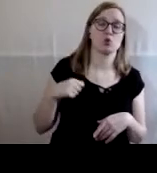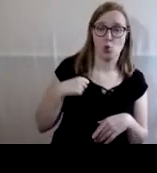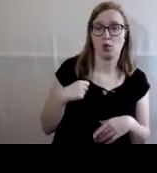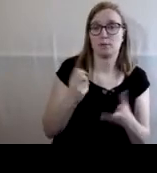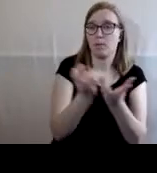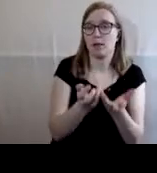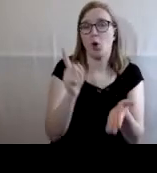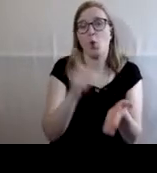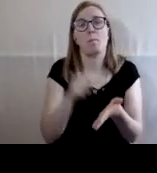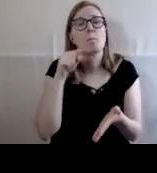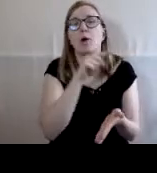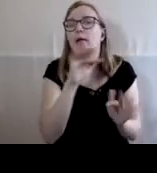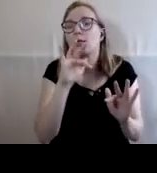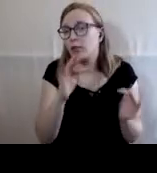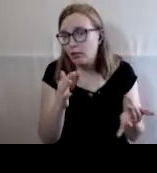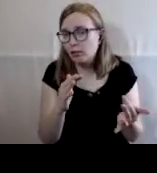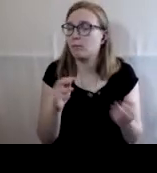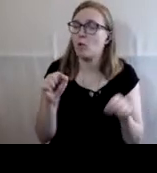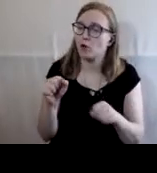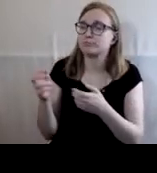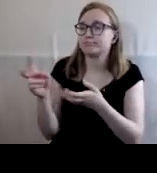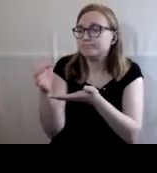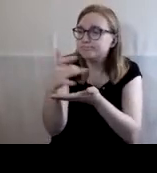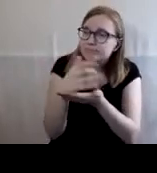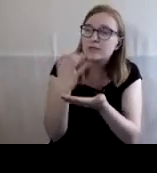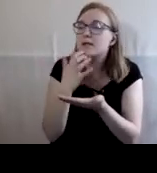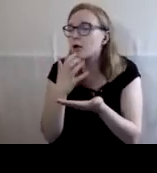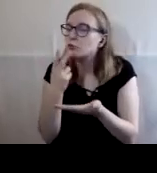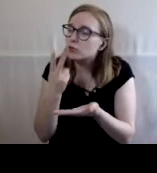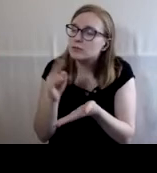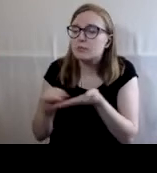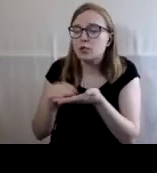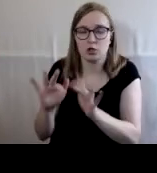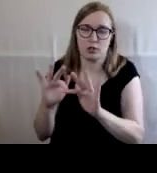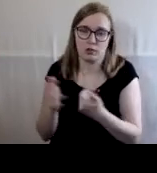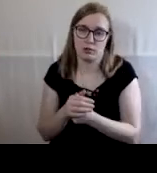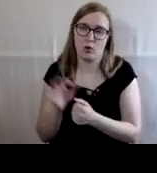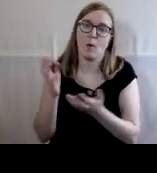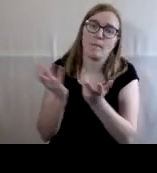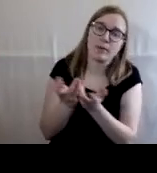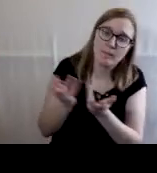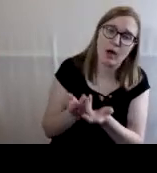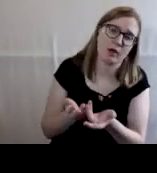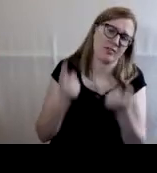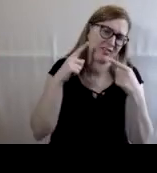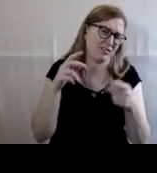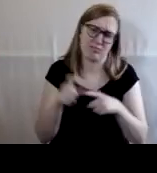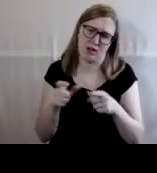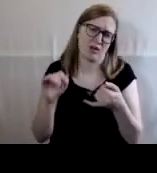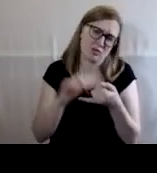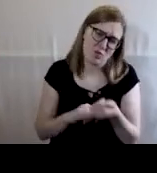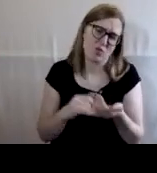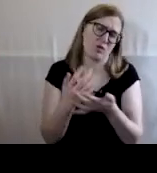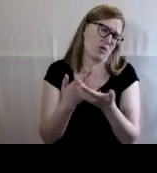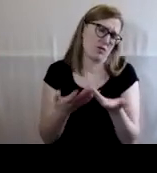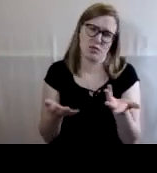So you're looking for what the literature says in mathematics, in history,